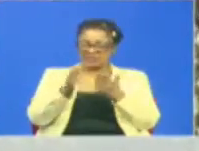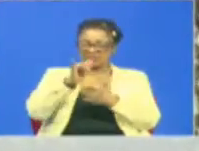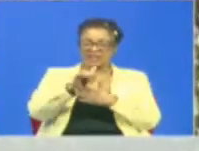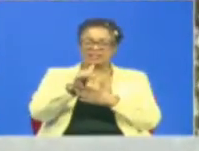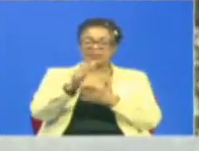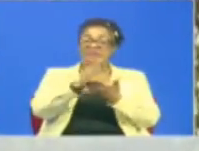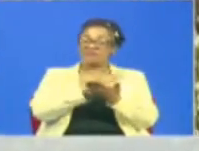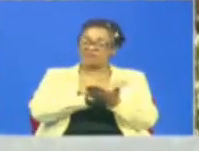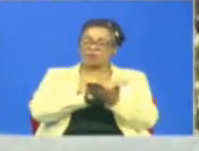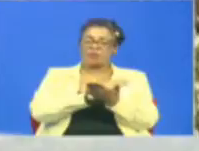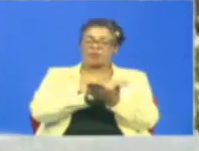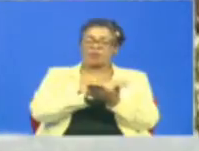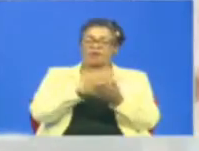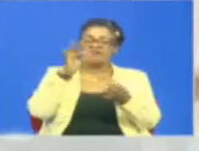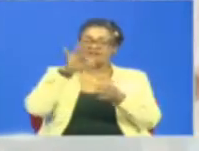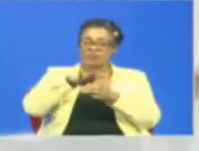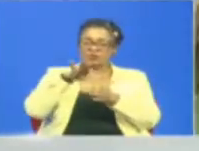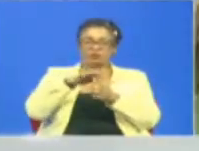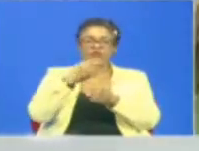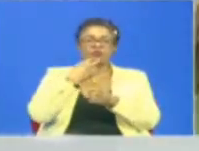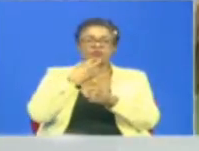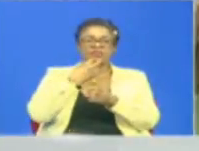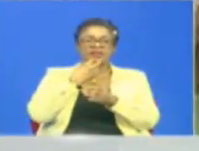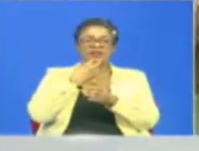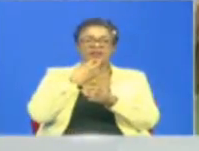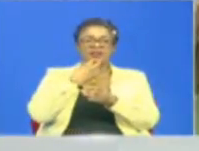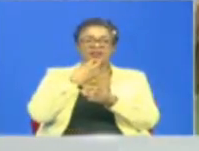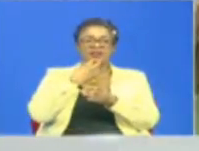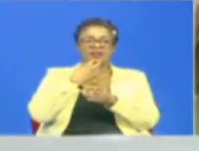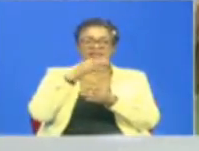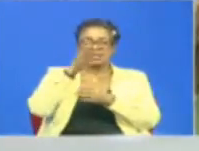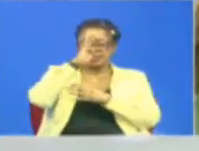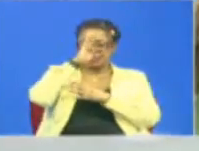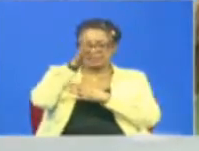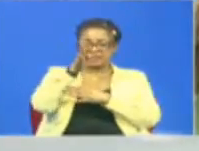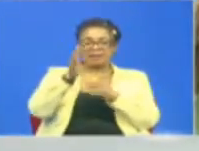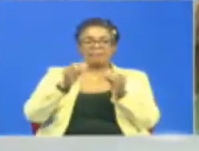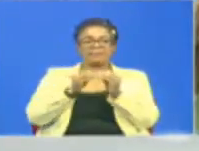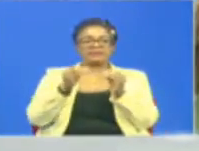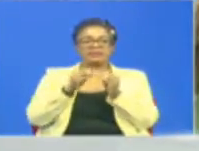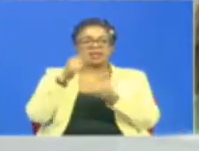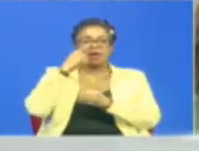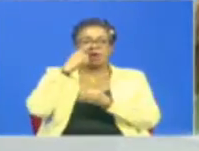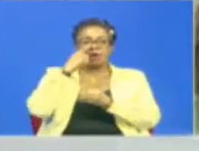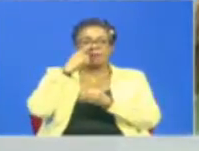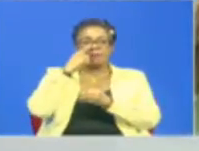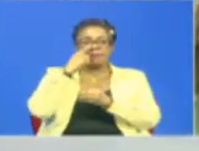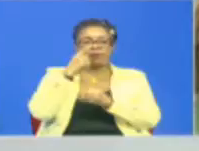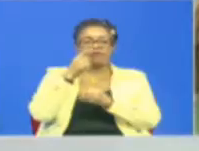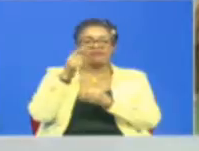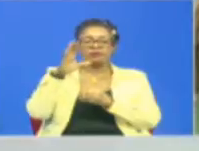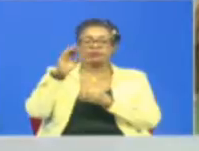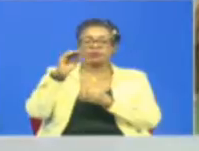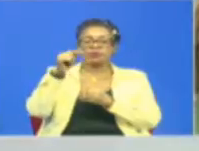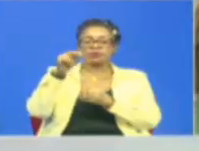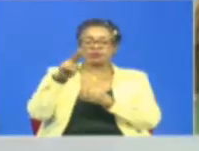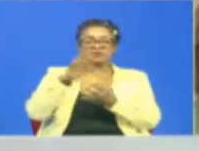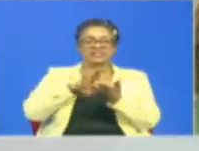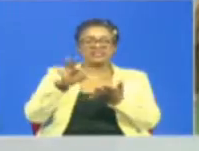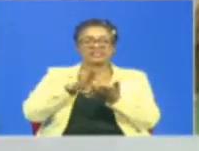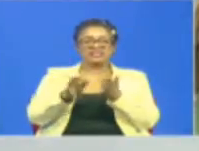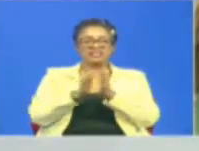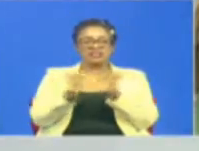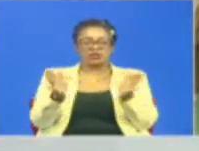vote on the formula on Tuesday. A Sunday afternoon meeting at the home of COTU Secretary General Francis Atwoli